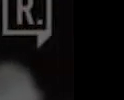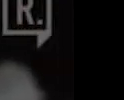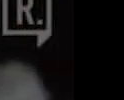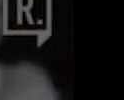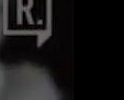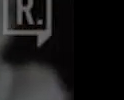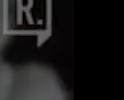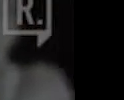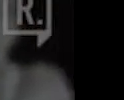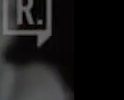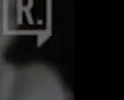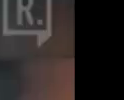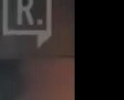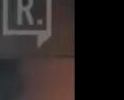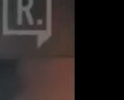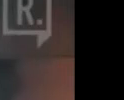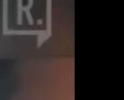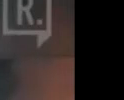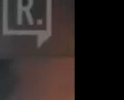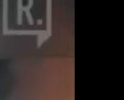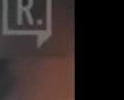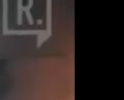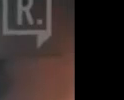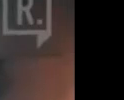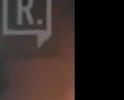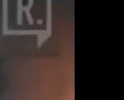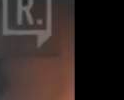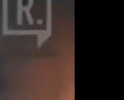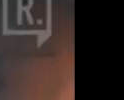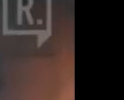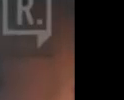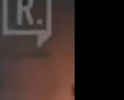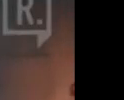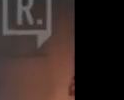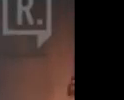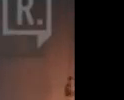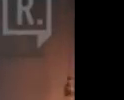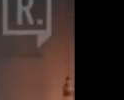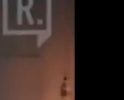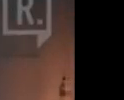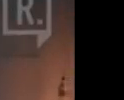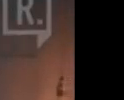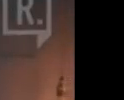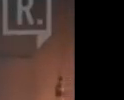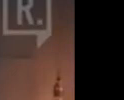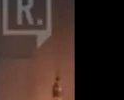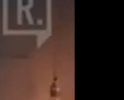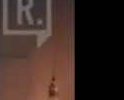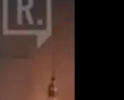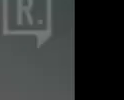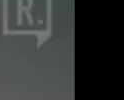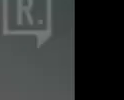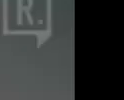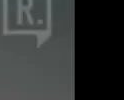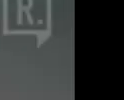here, and you send those back to us, and we will turn those into new mobile. So we've got the beginning of the circular economy. Now, imagine every